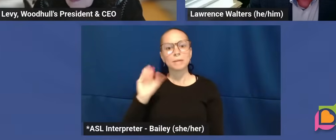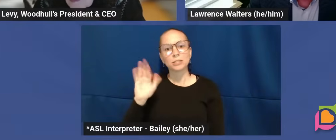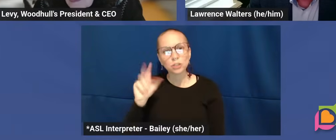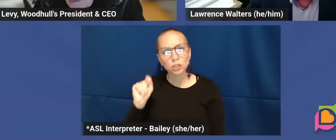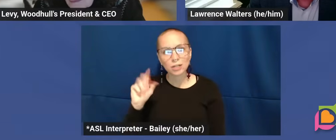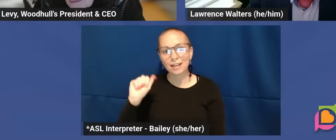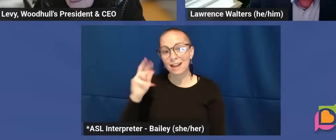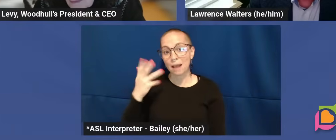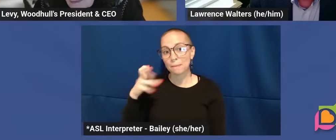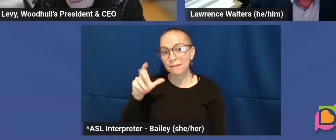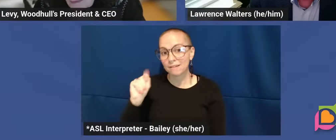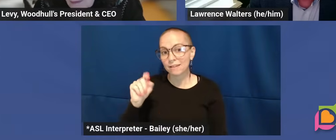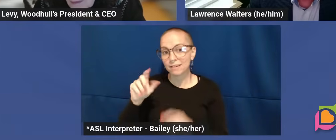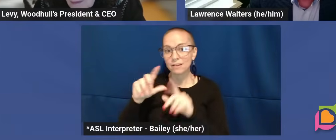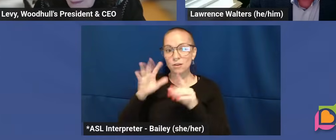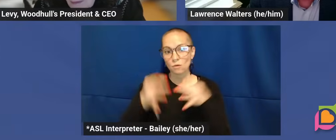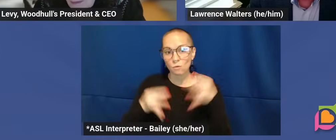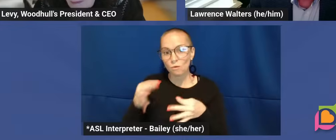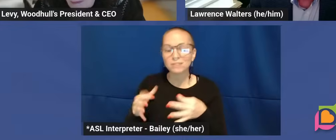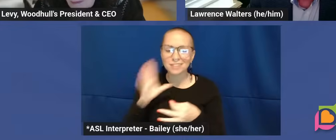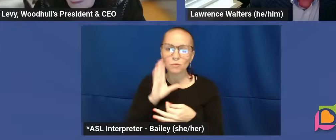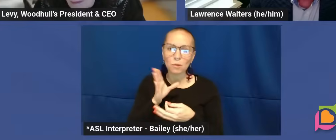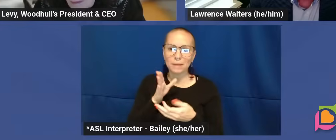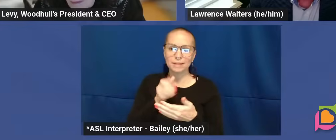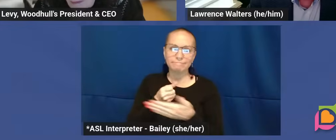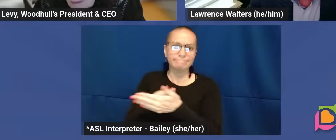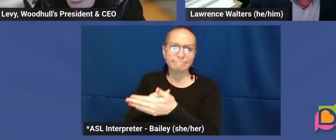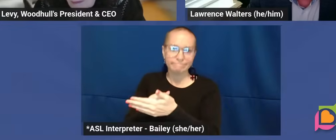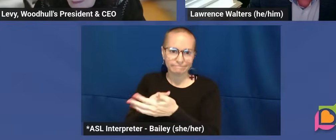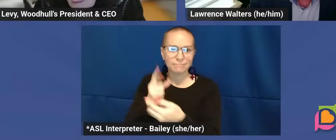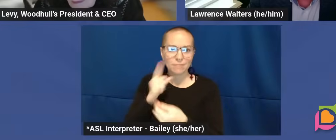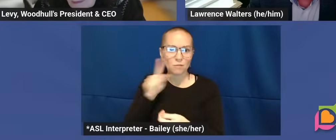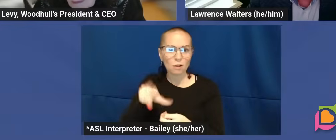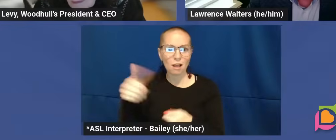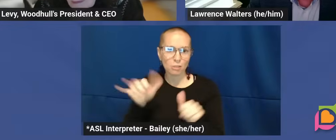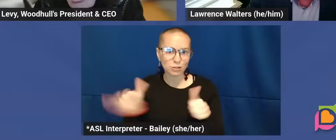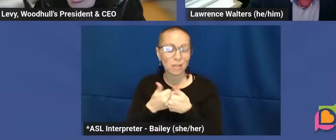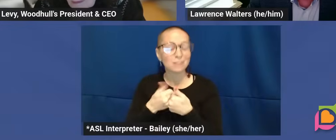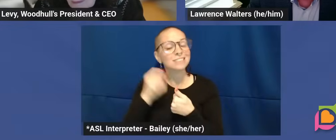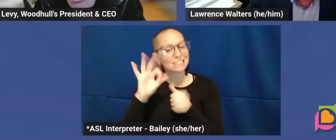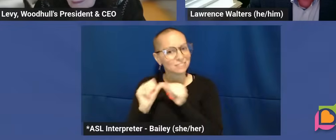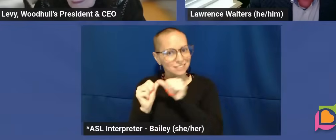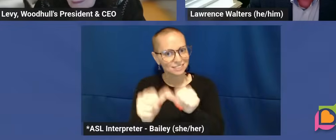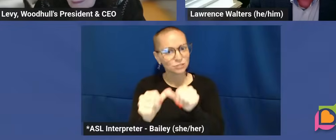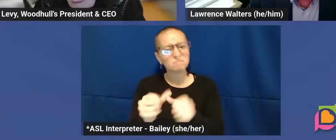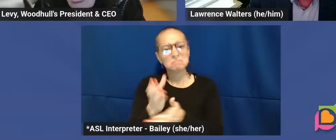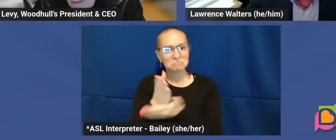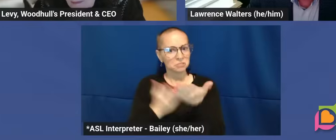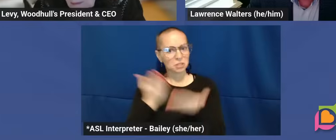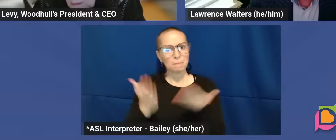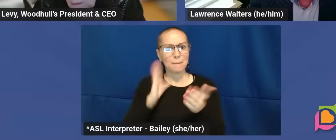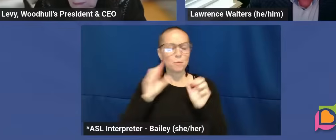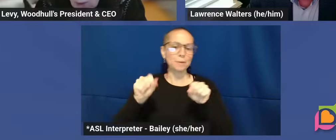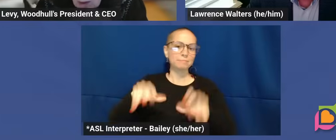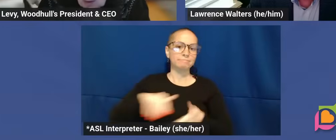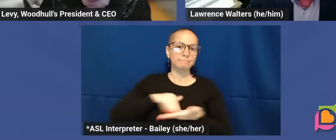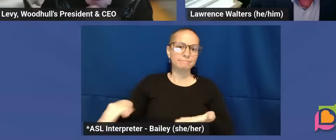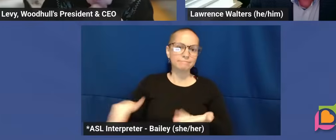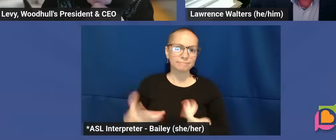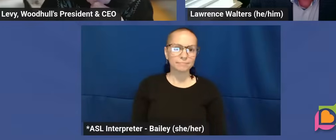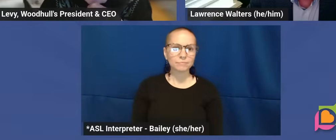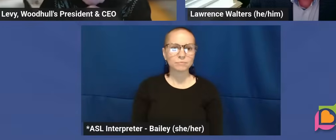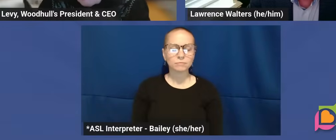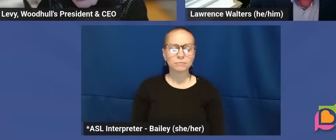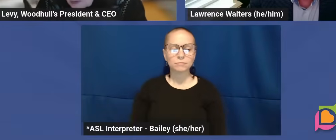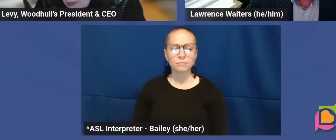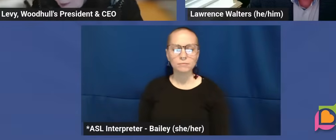would be the last stop for any of these other challenges if they go forward. Some of them may very well be dismissed.